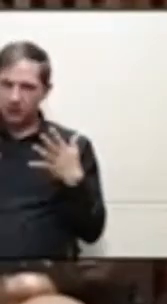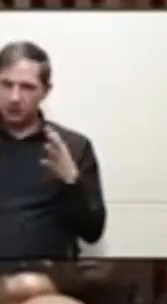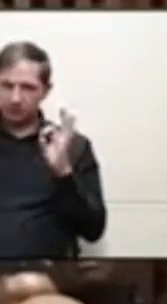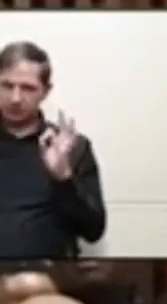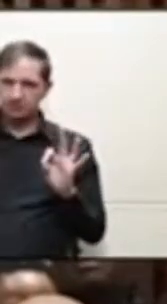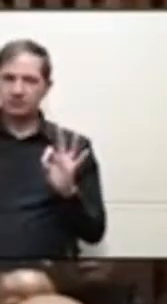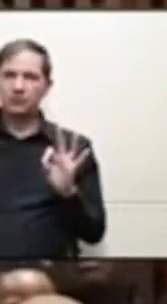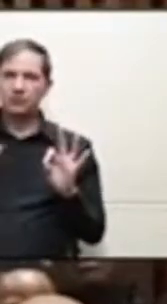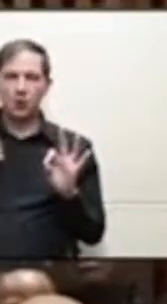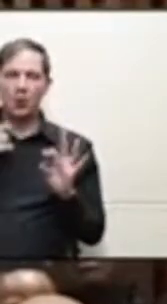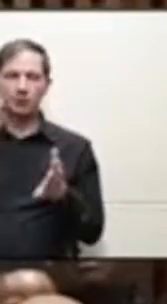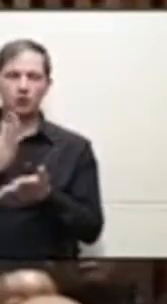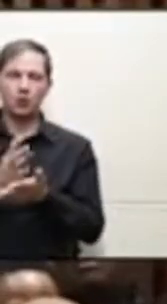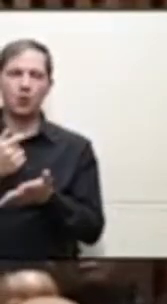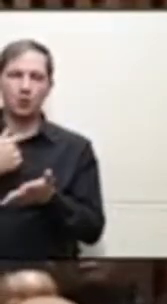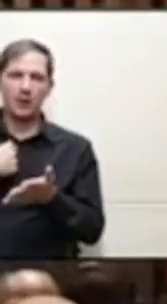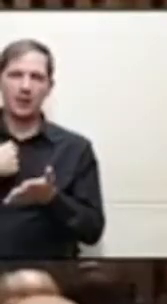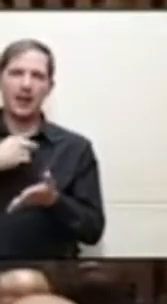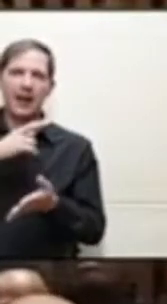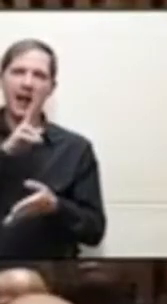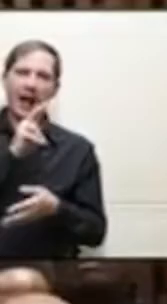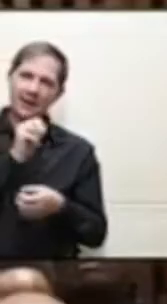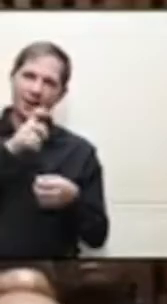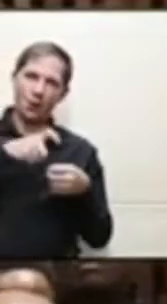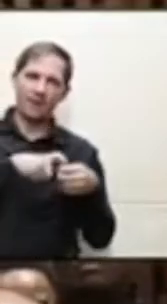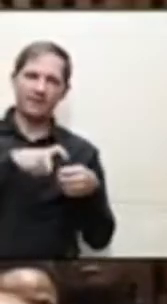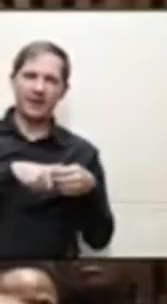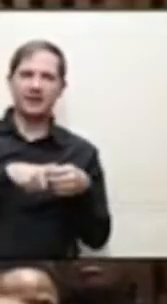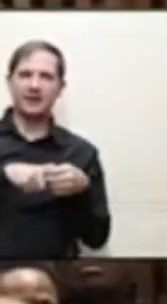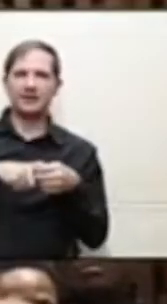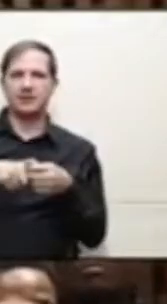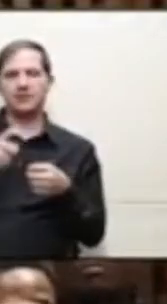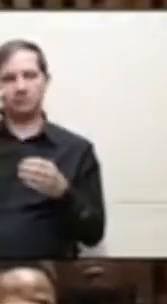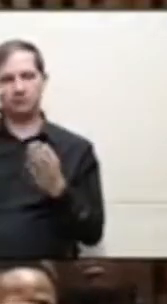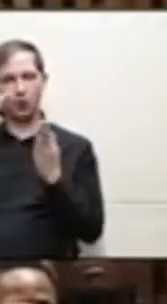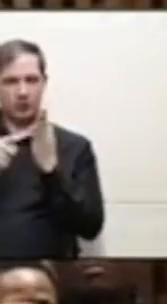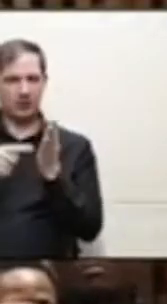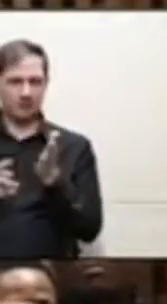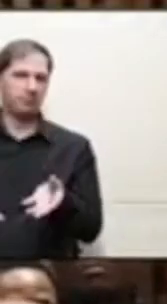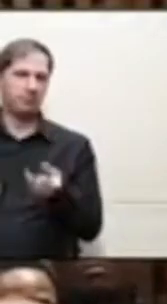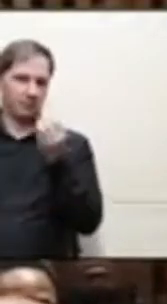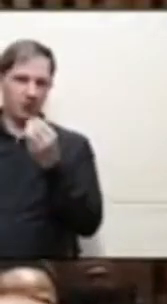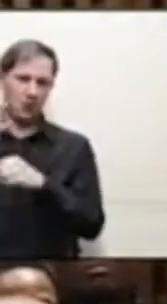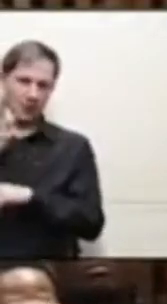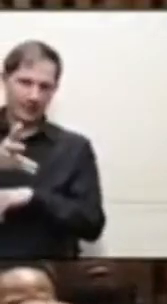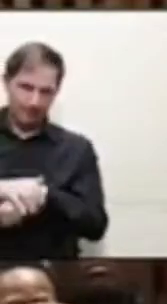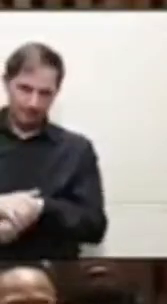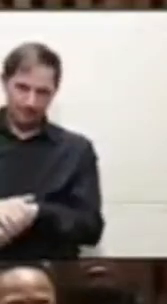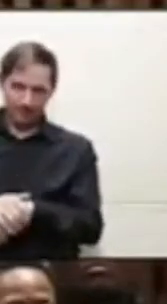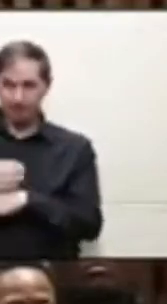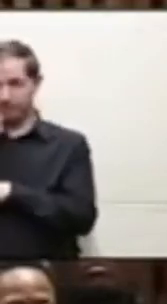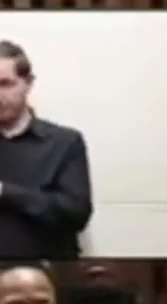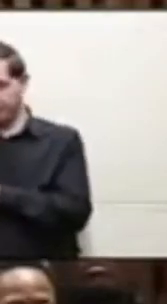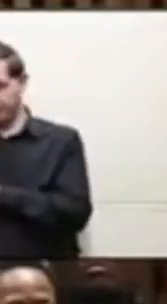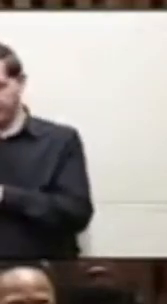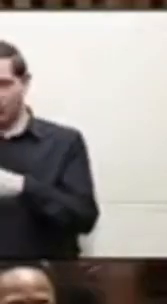attain an unqualified opinion, not this year. Thank you. Thank you. Honorable